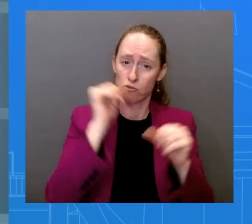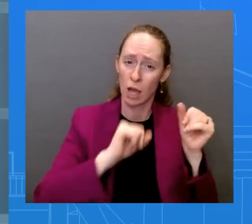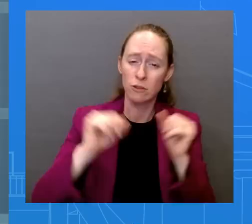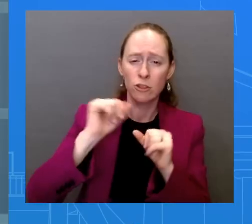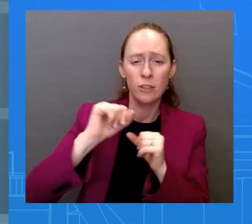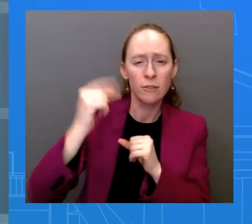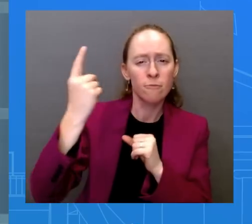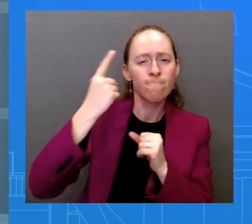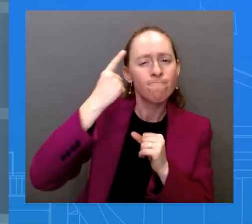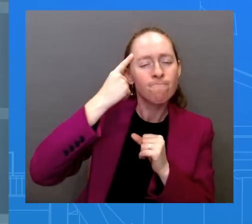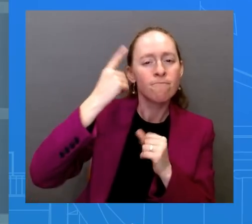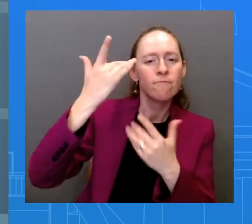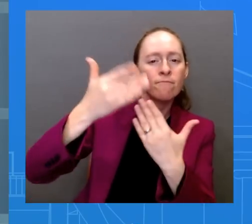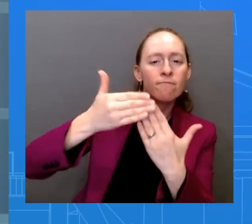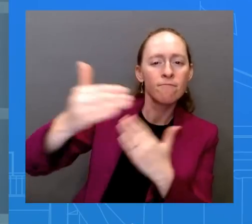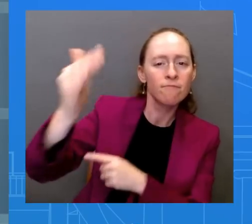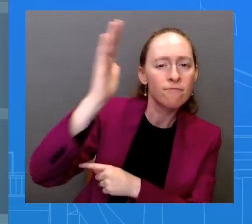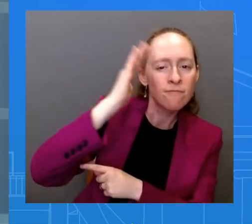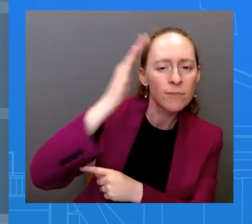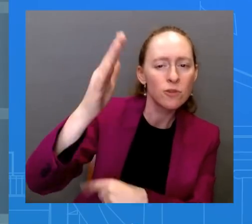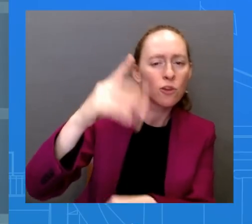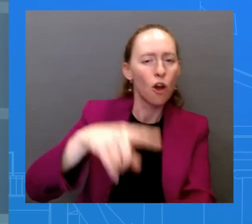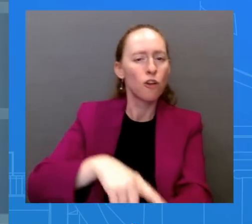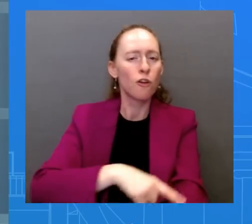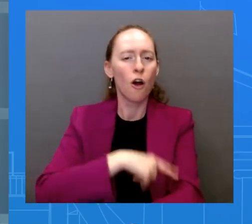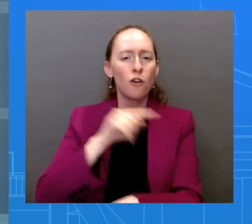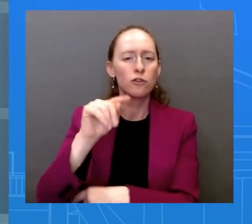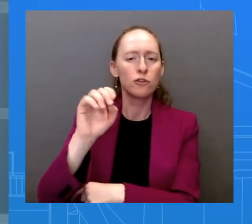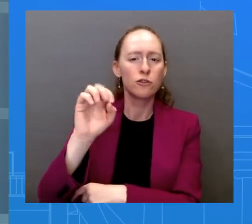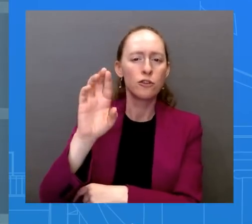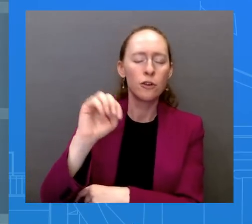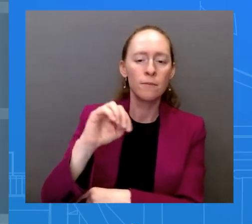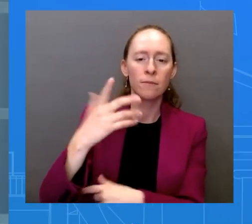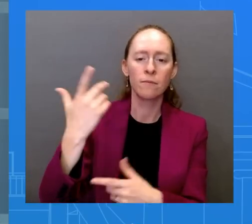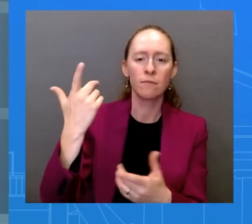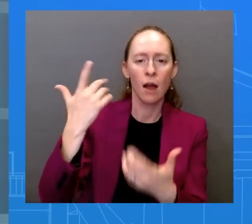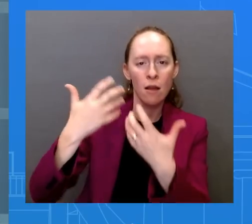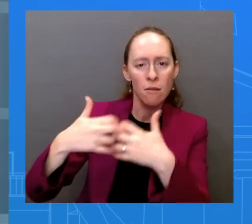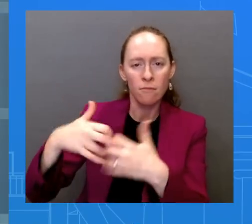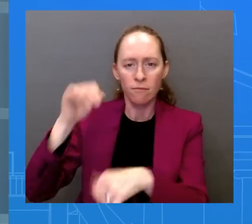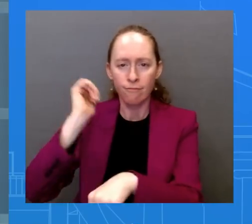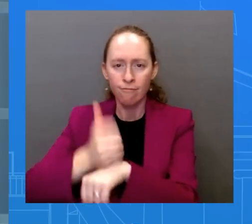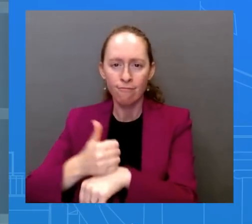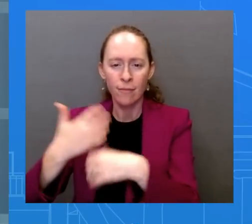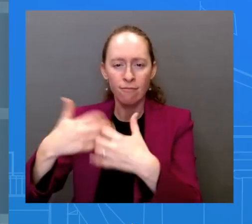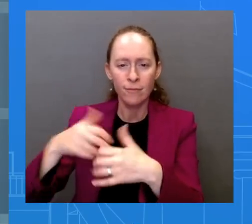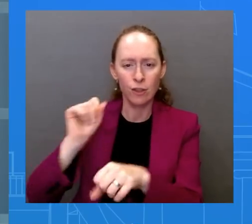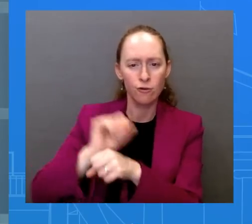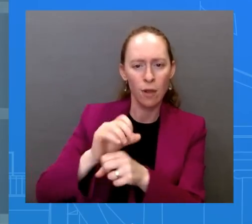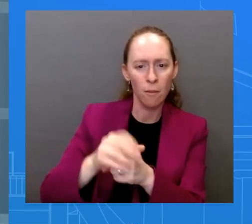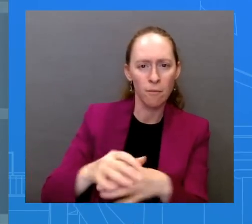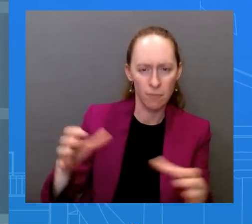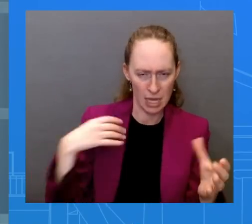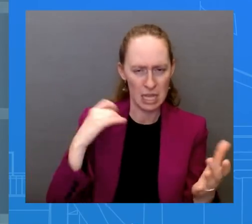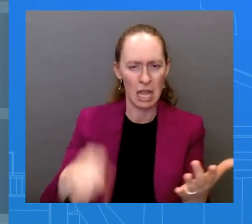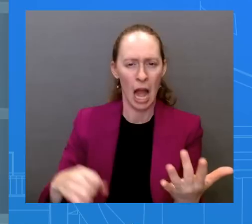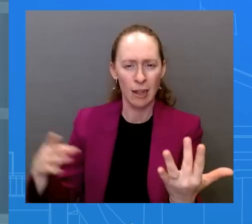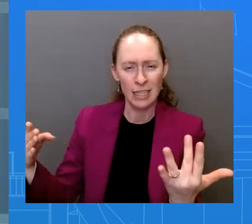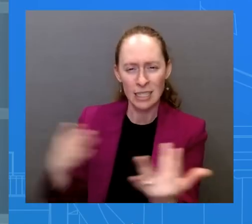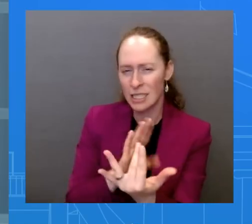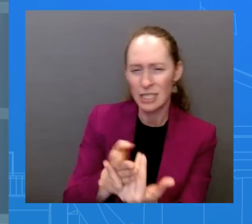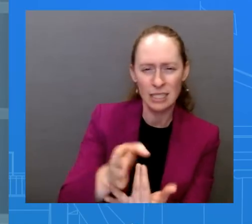manufacturing, and fiscal discipline, we are able to navigate these challenging global times from the strongest possible